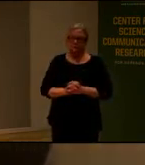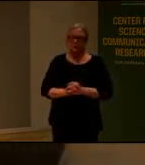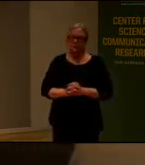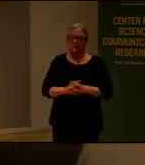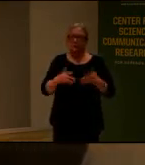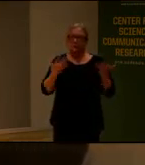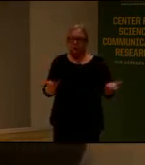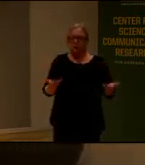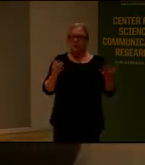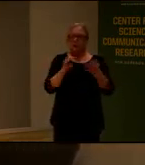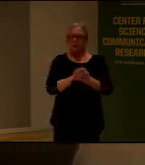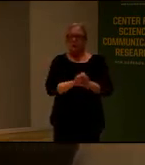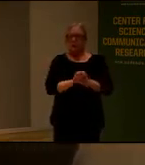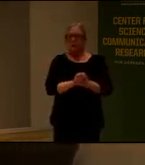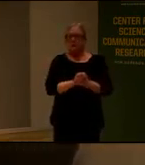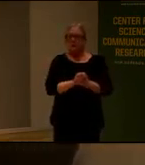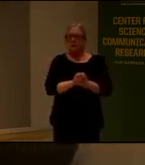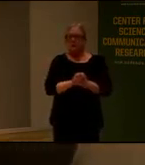So there is